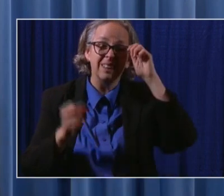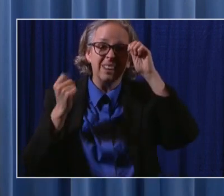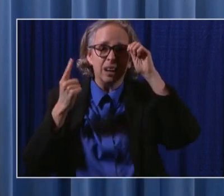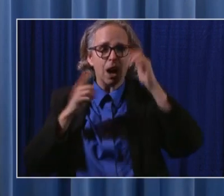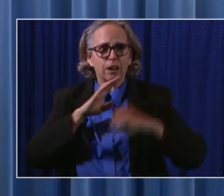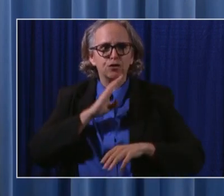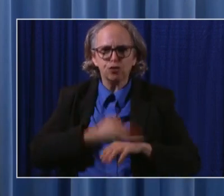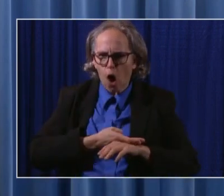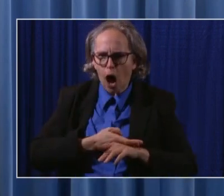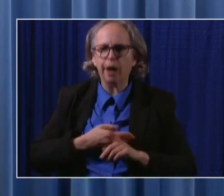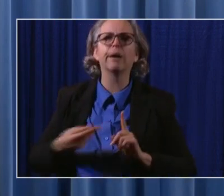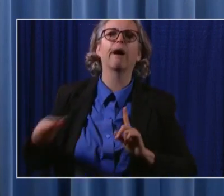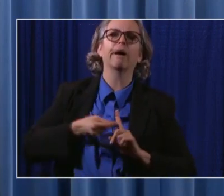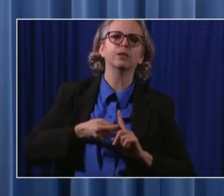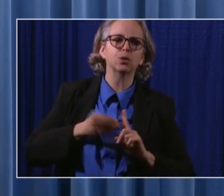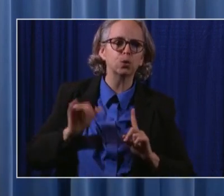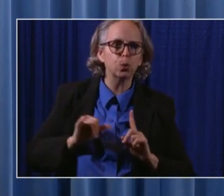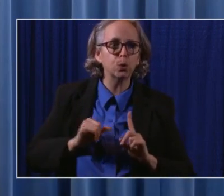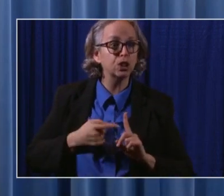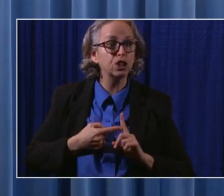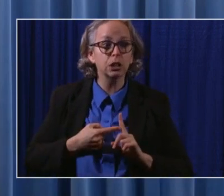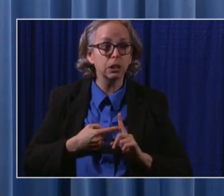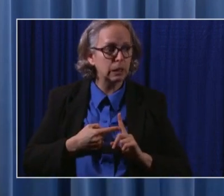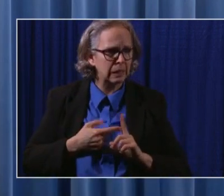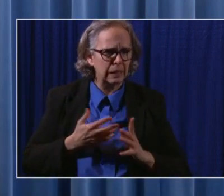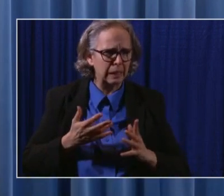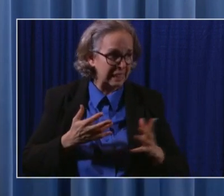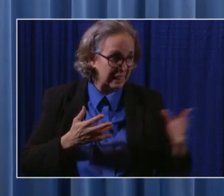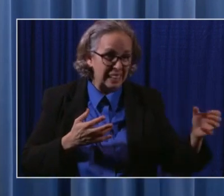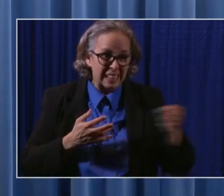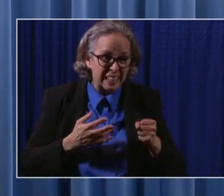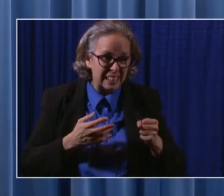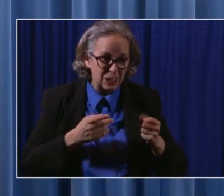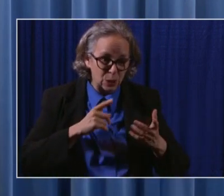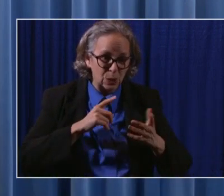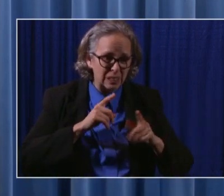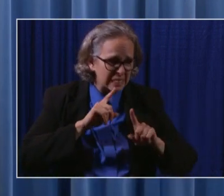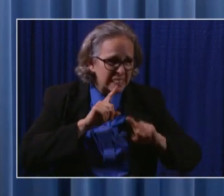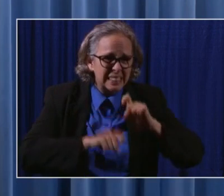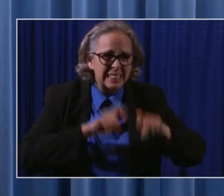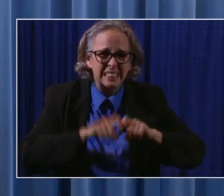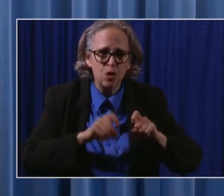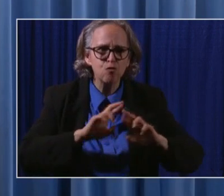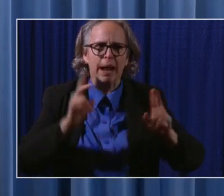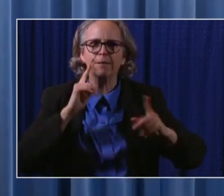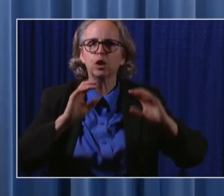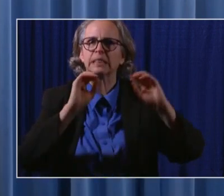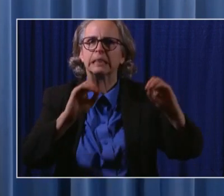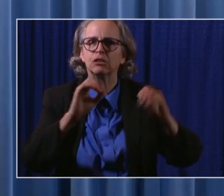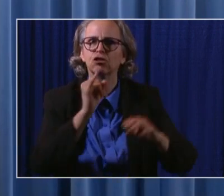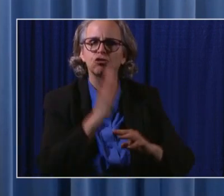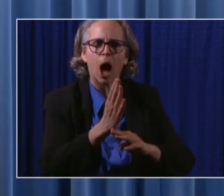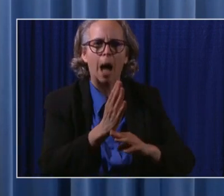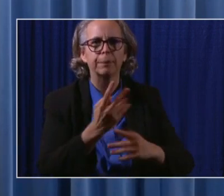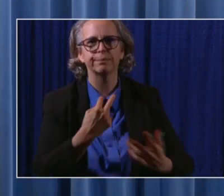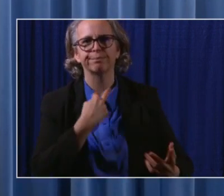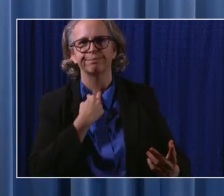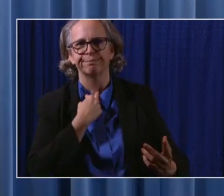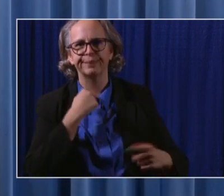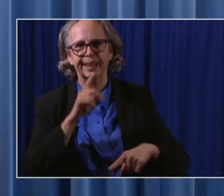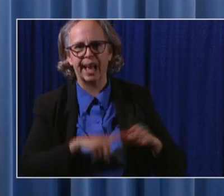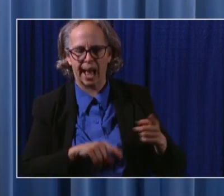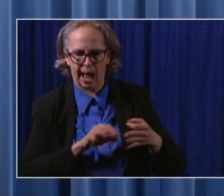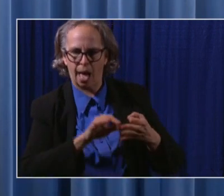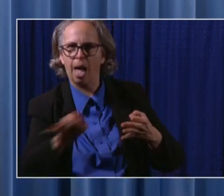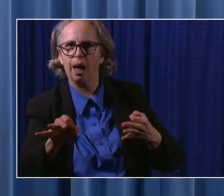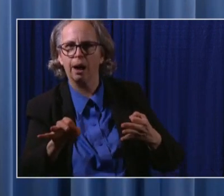her first teaching job. Now that process is delayed because she has to have 2 negative